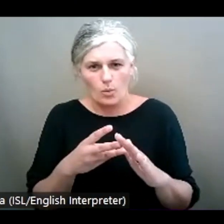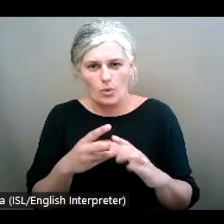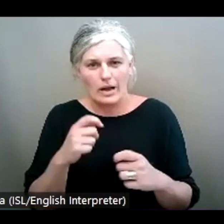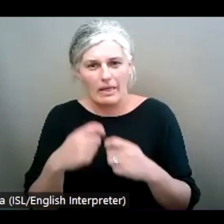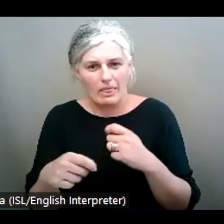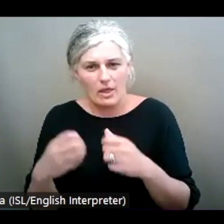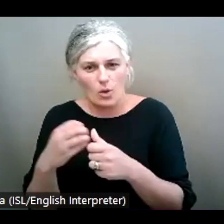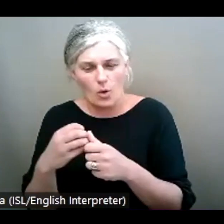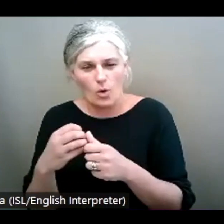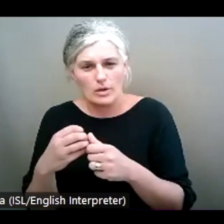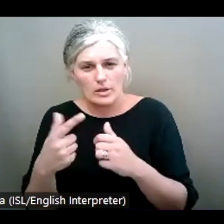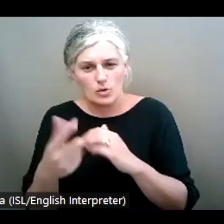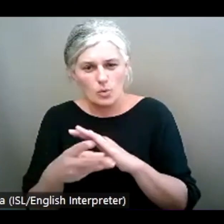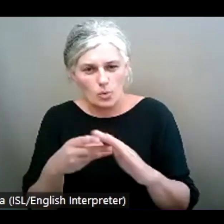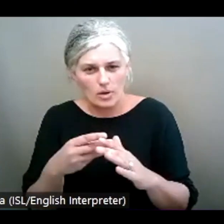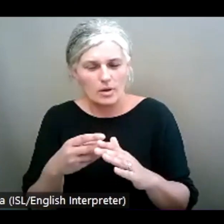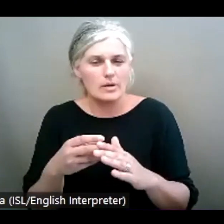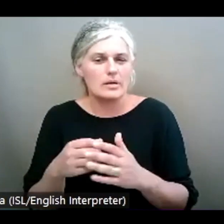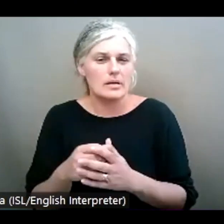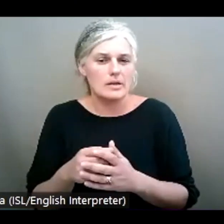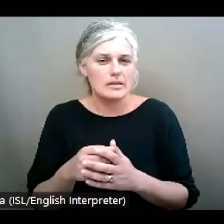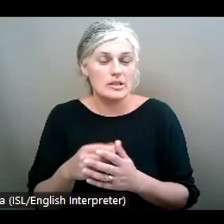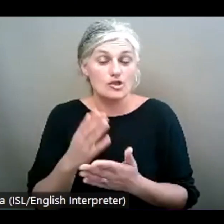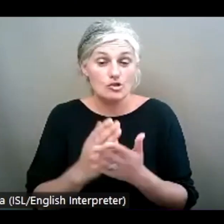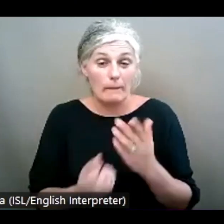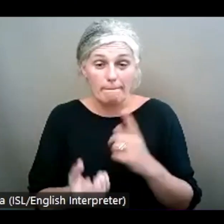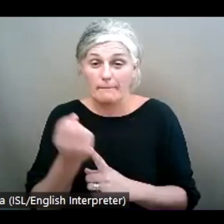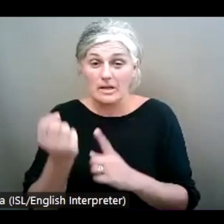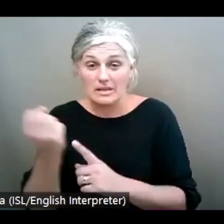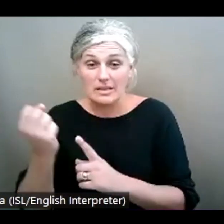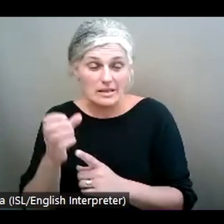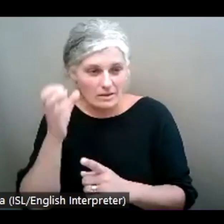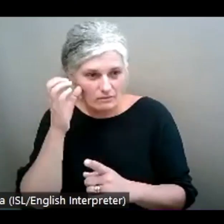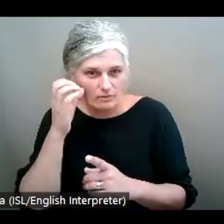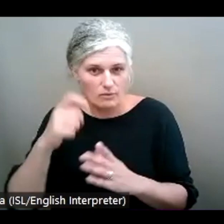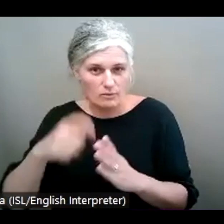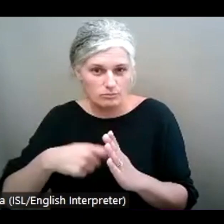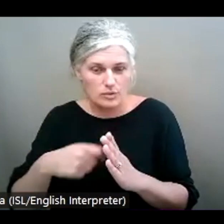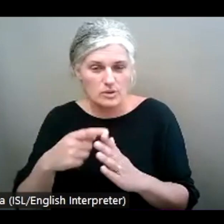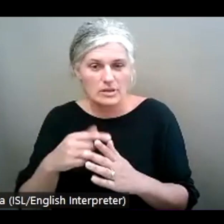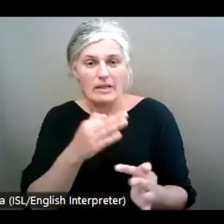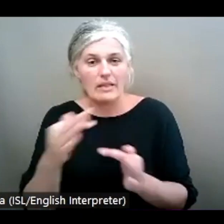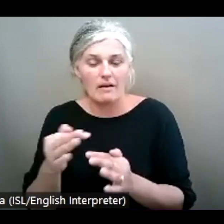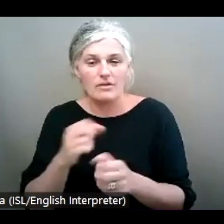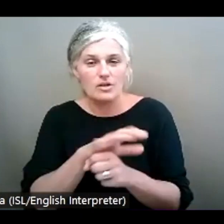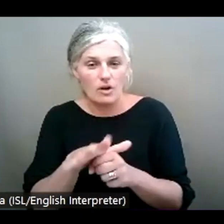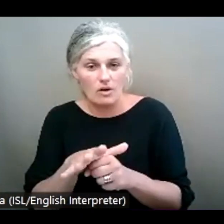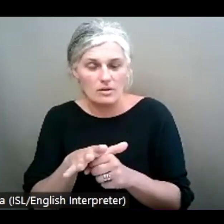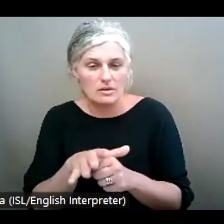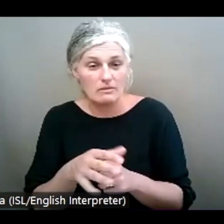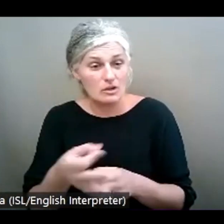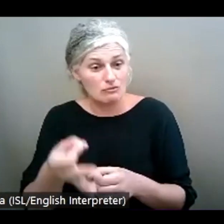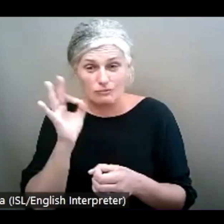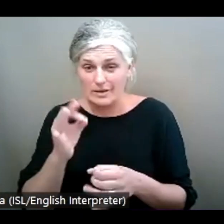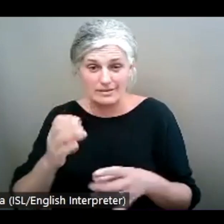on Zoom, which was so successful. Got people through that first COVID winter. great fun. And